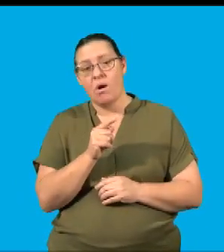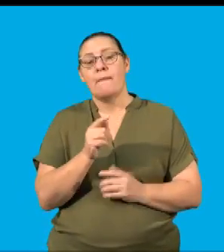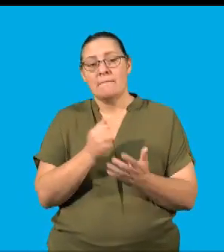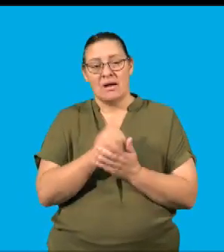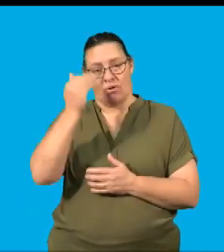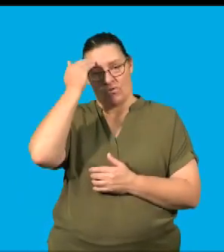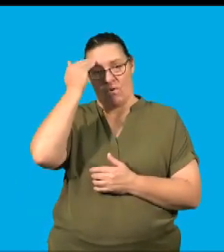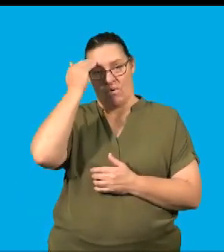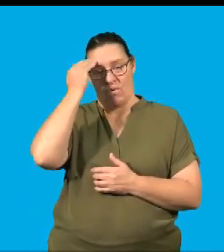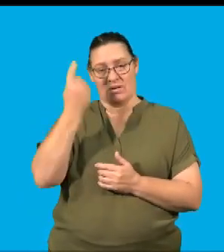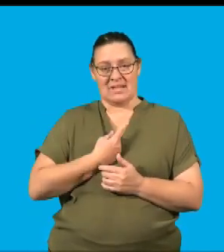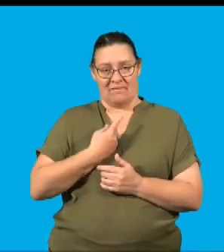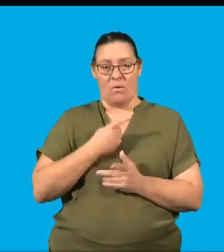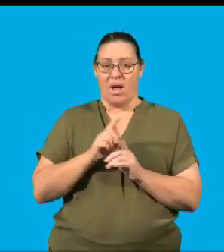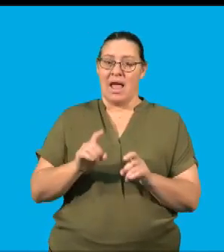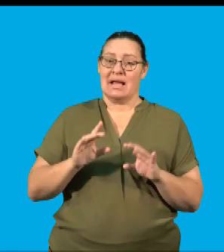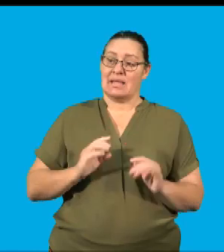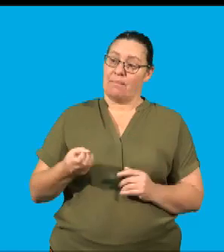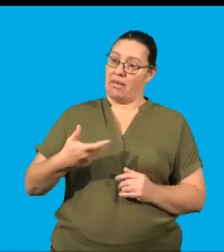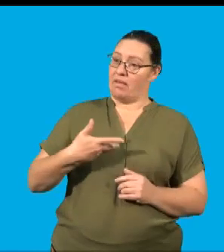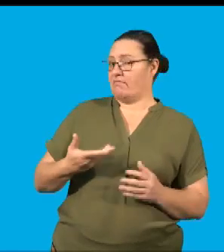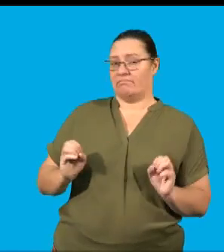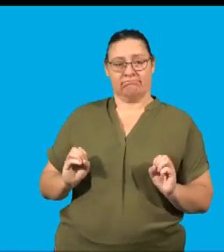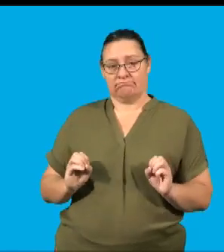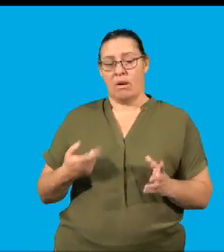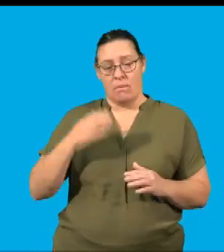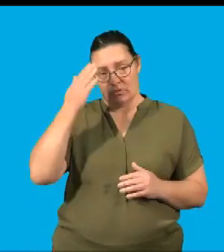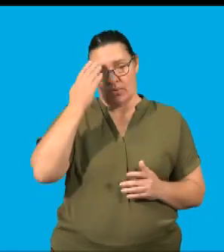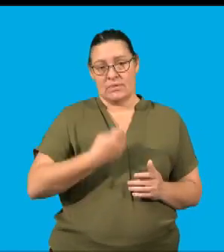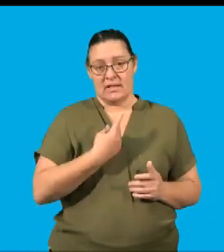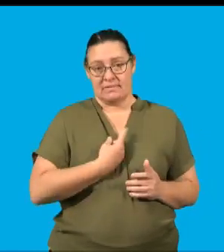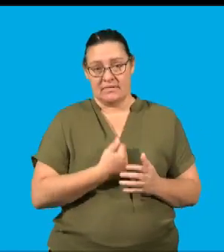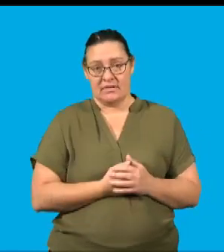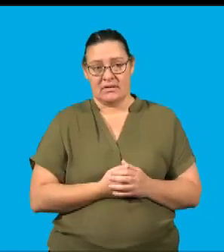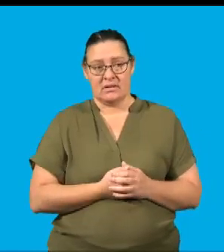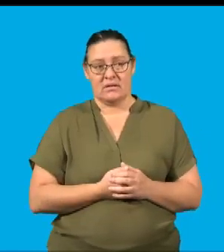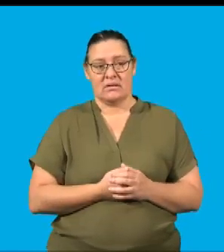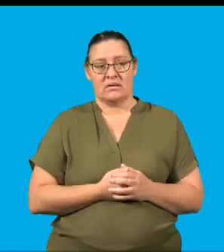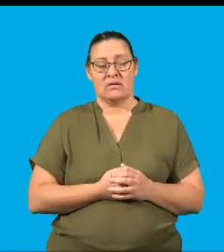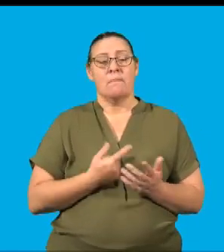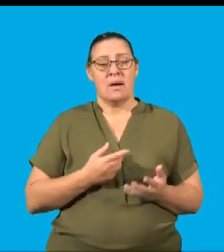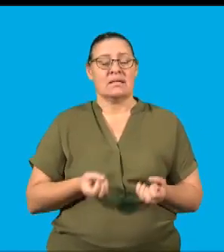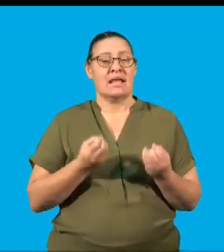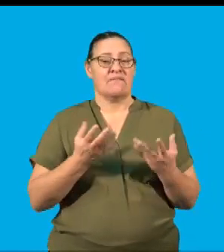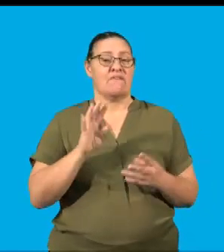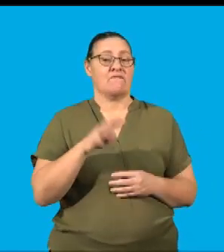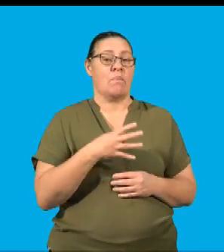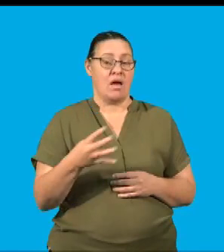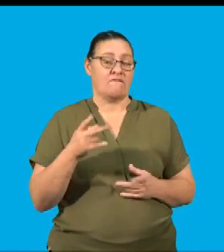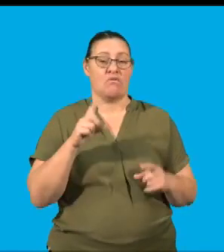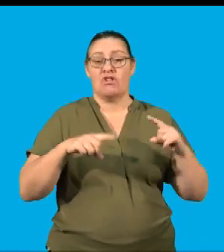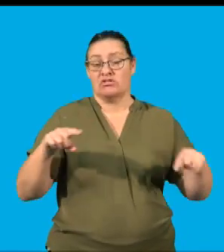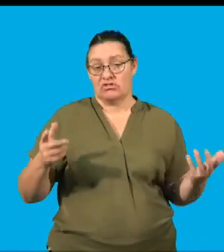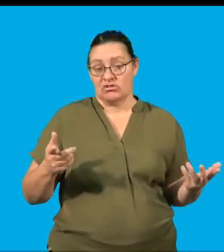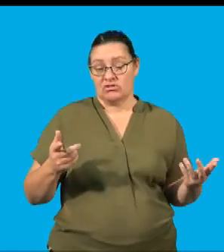formula by heart, because in the exam, this formula will not be given to you. Sometimes they can even ask you to give the formula for the range.